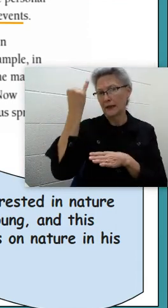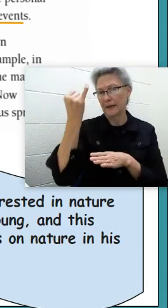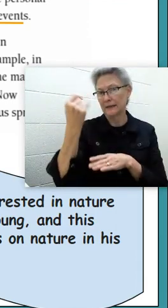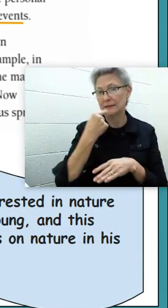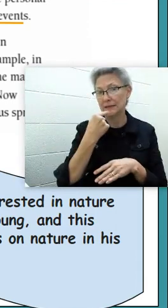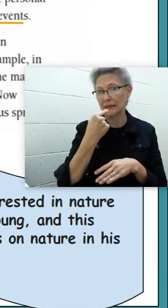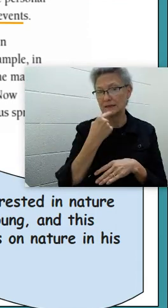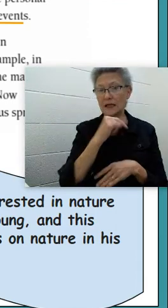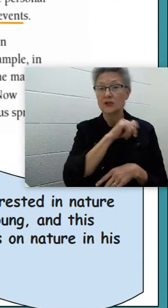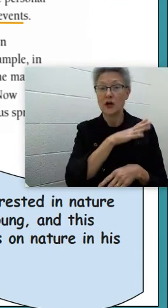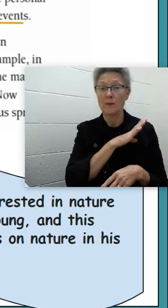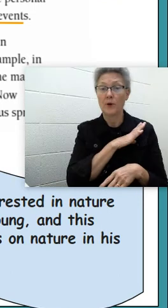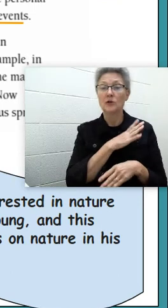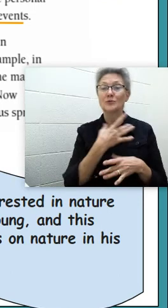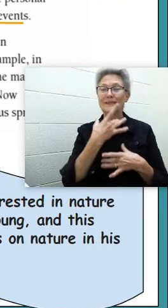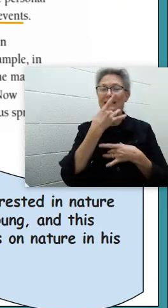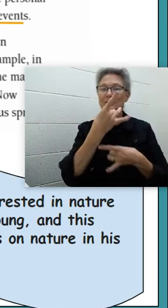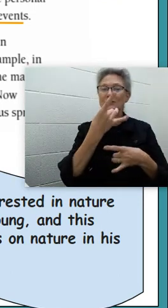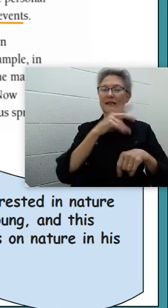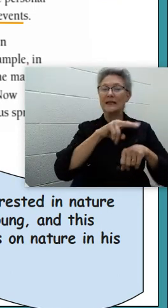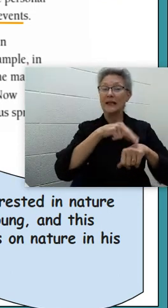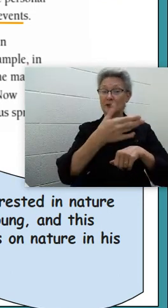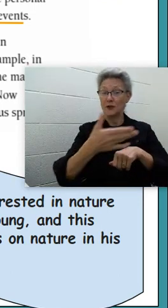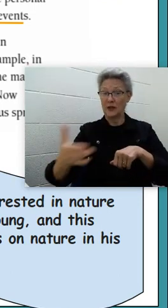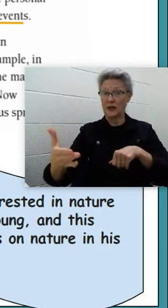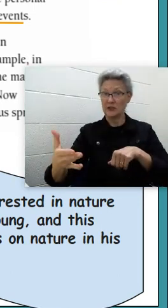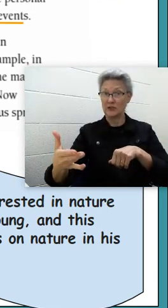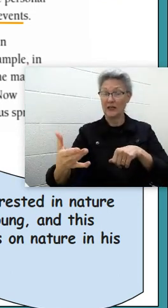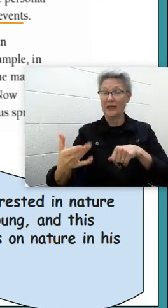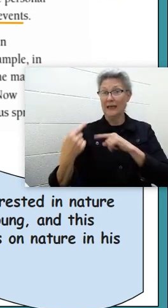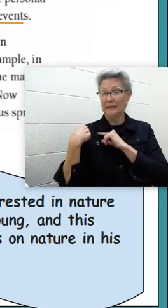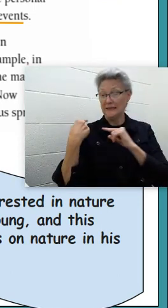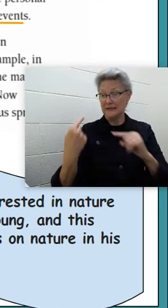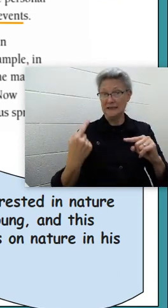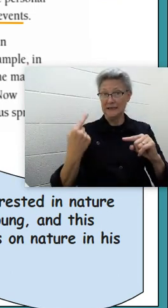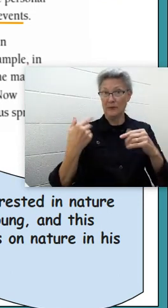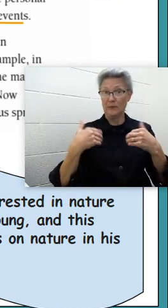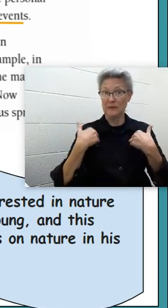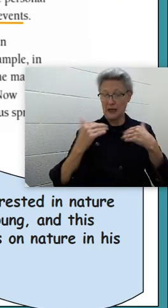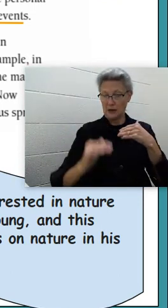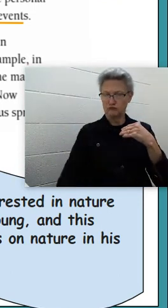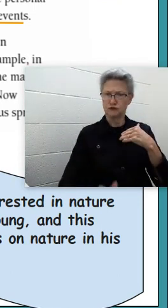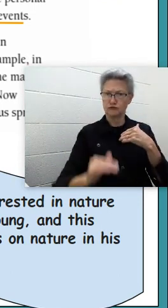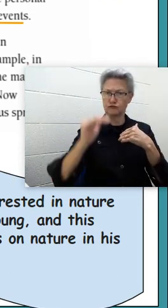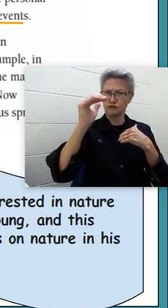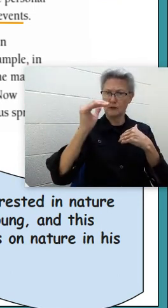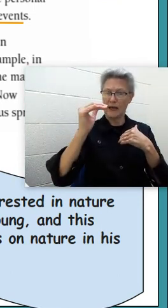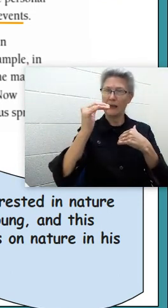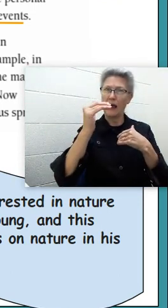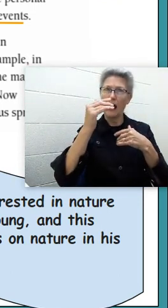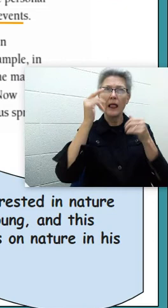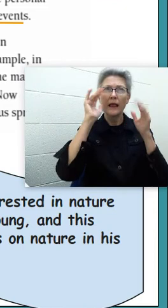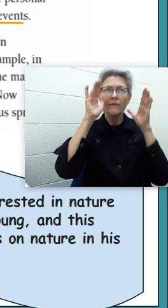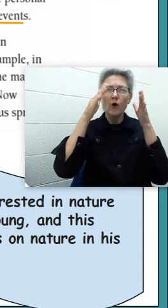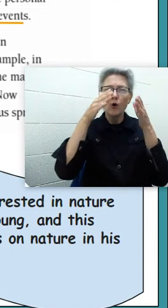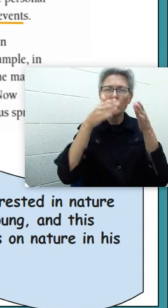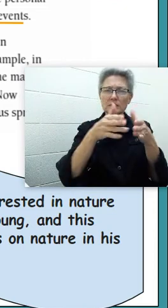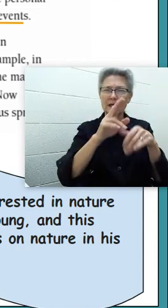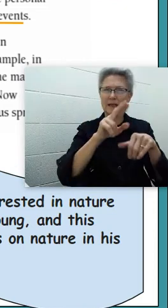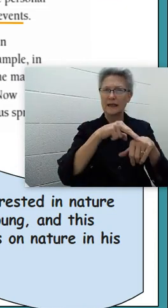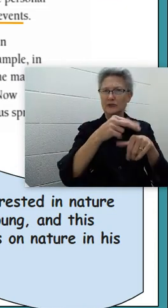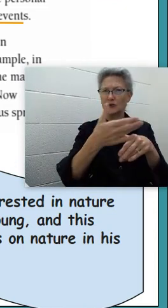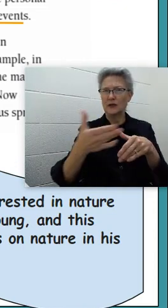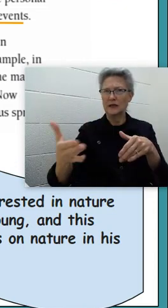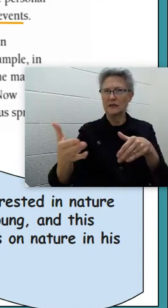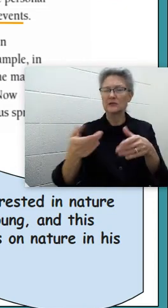says, John Burroughs was interested in nature from the time he was young, and this interest led him to focus on nature in his